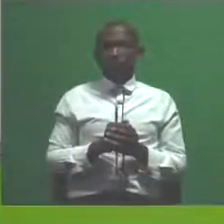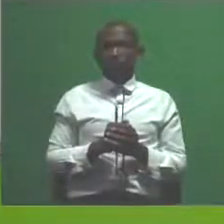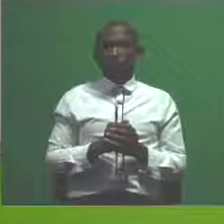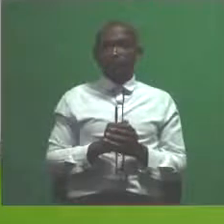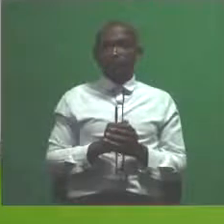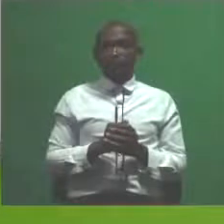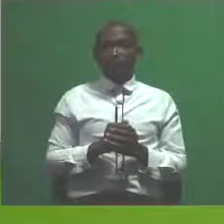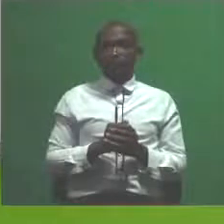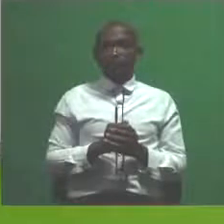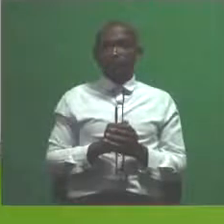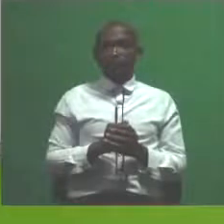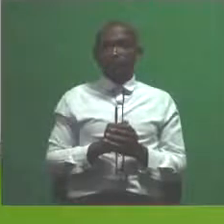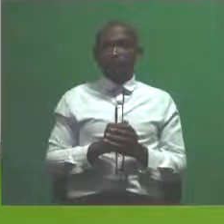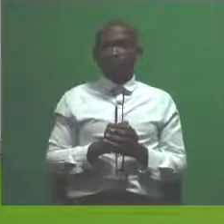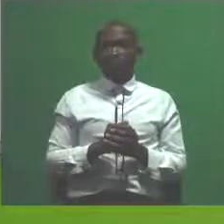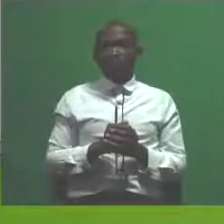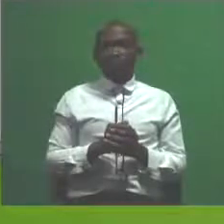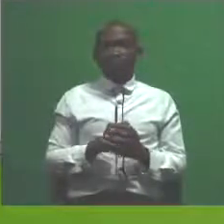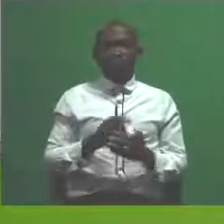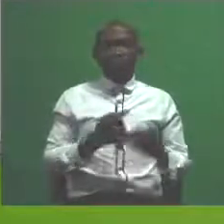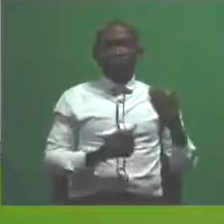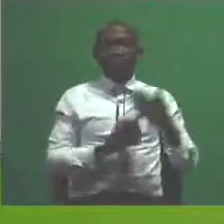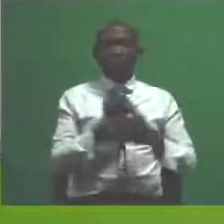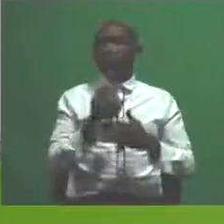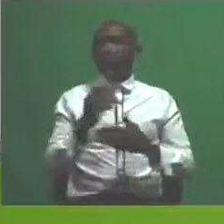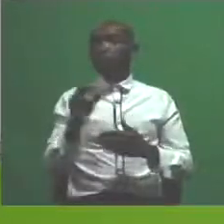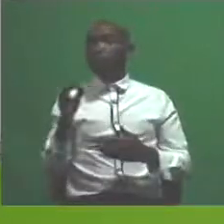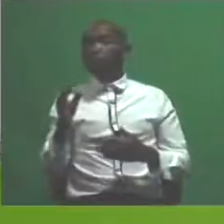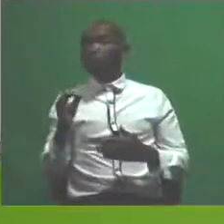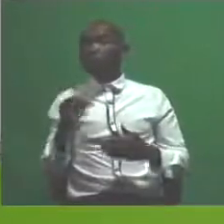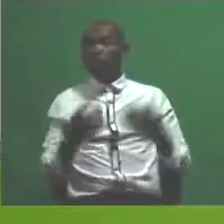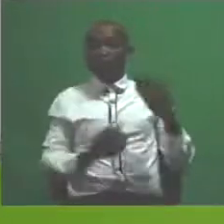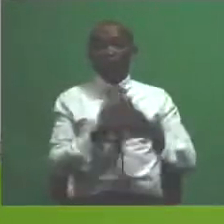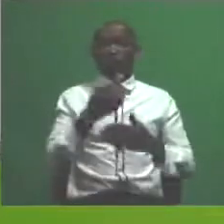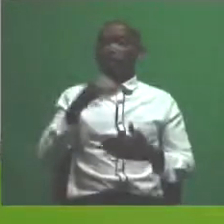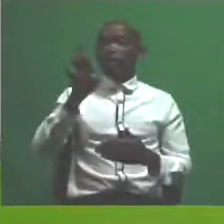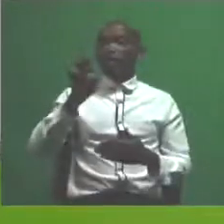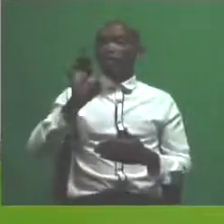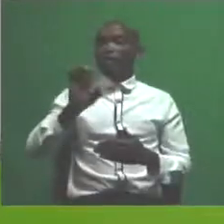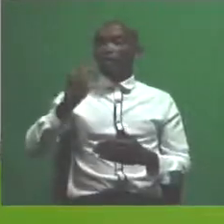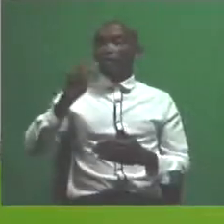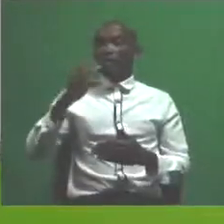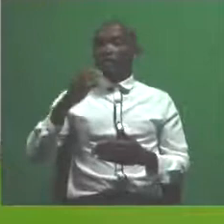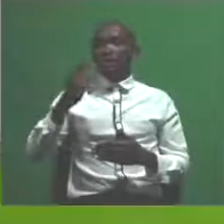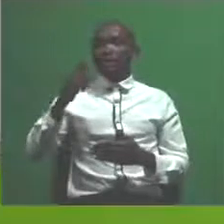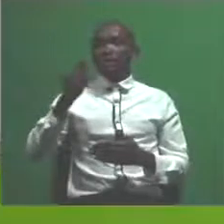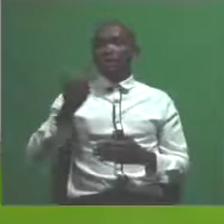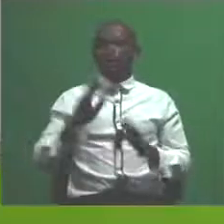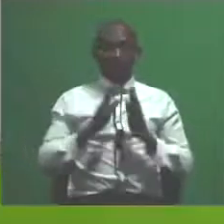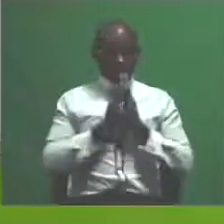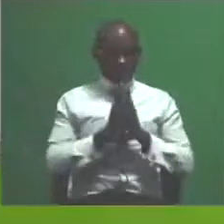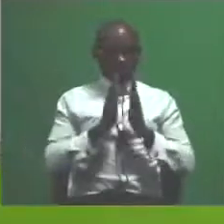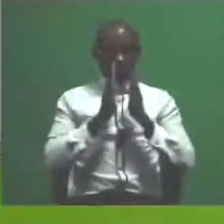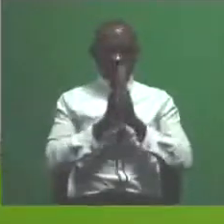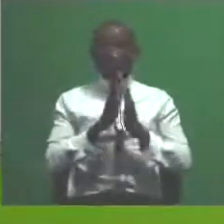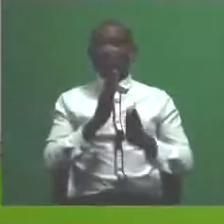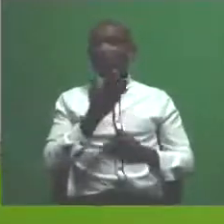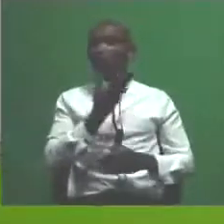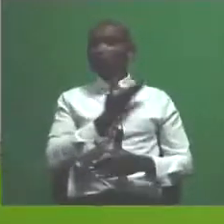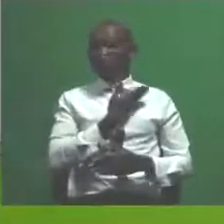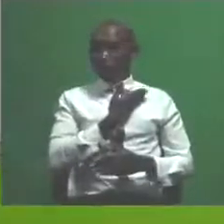Released to the surrounding from what? From the reaction. Thank you very much. So,